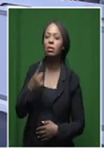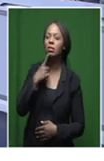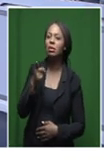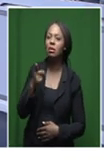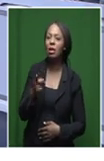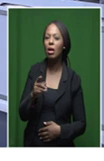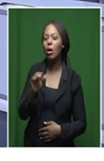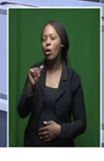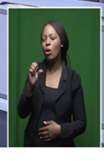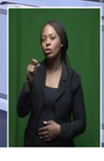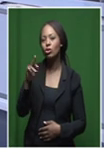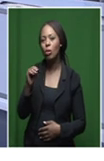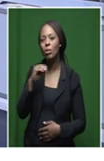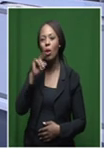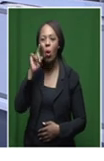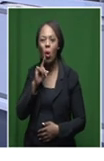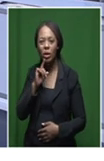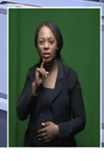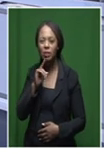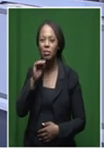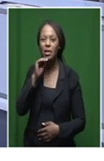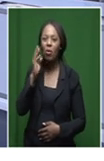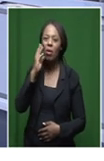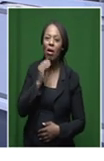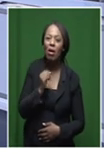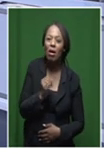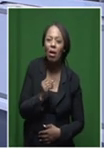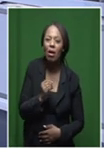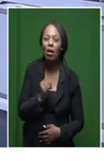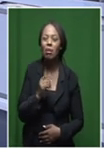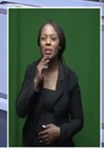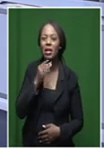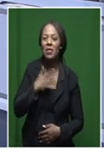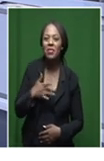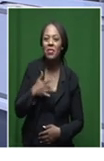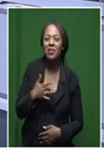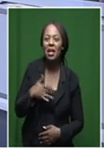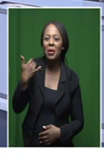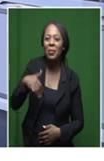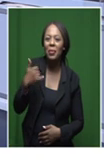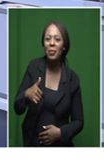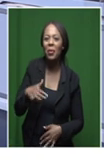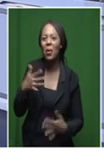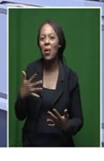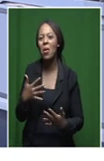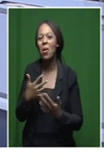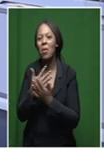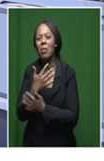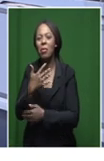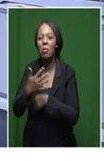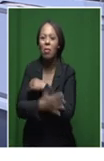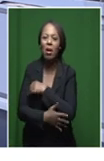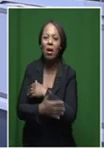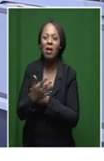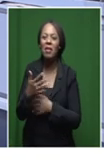does that mean? Does that mean when I'm old, I'm going to have broken everything and I'm going to feel sore all the time? Or no, are there ways, yeah. It's just